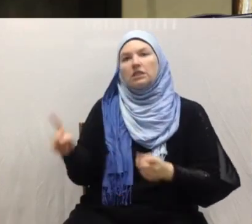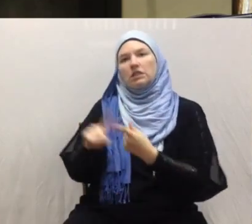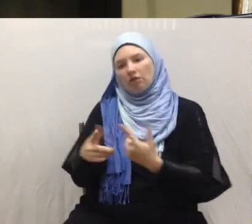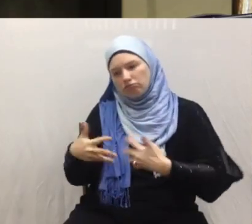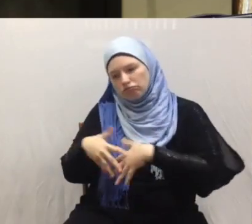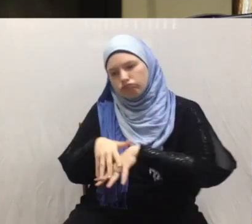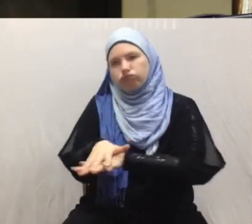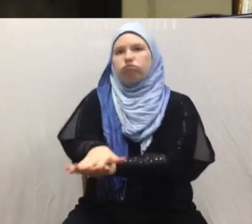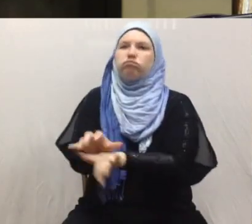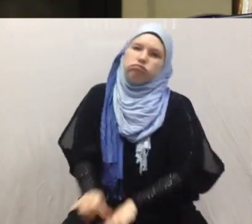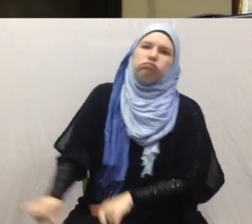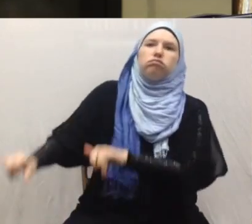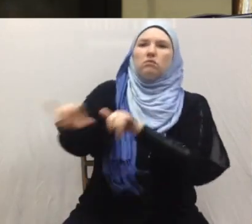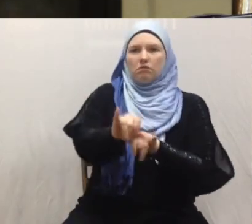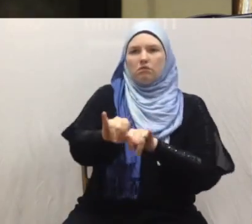whole community.